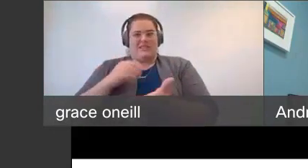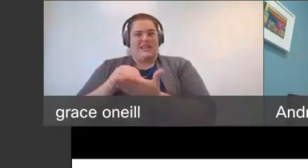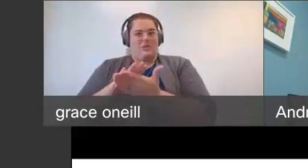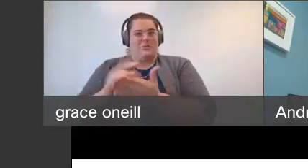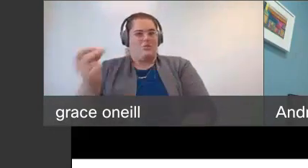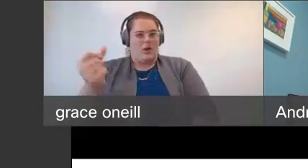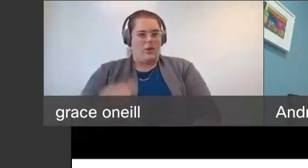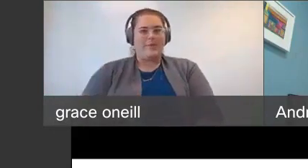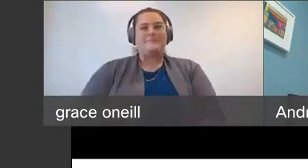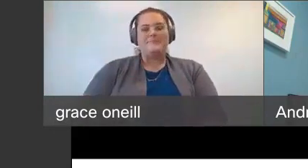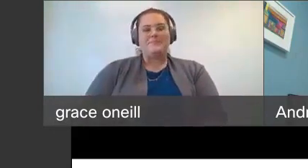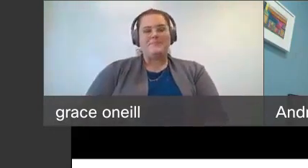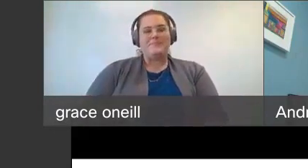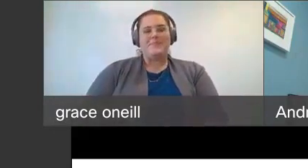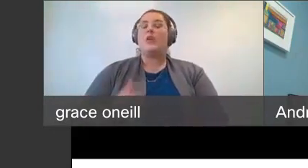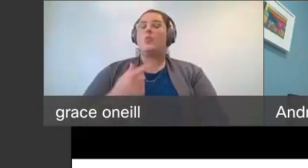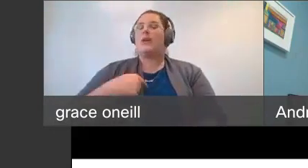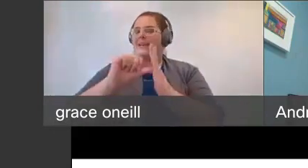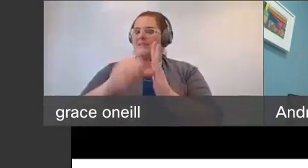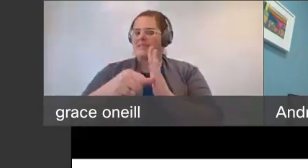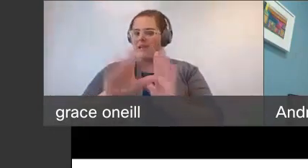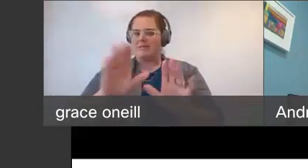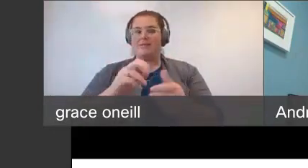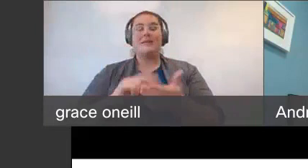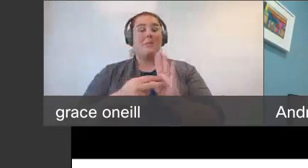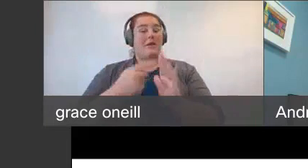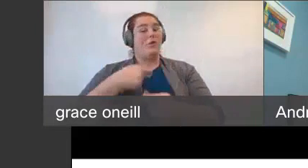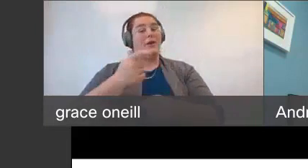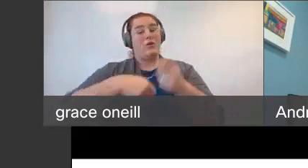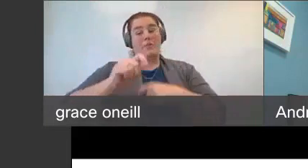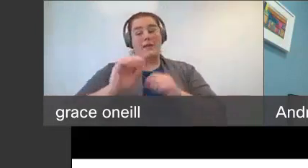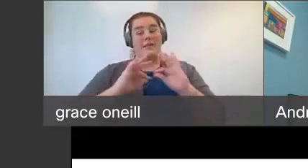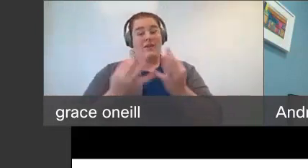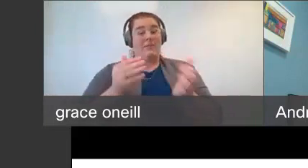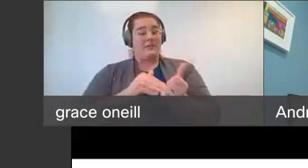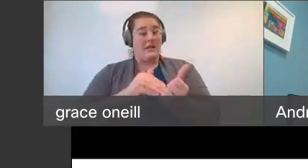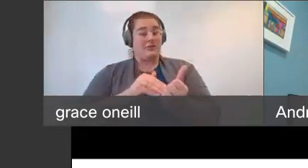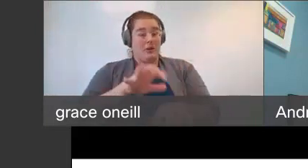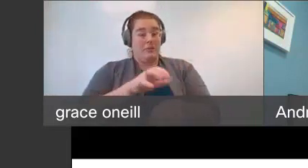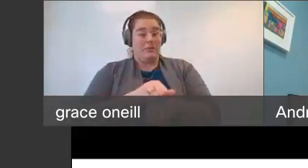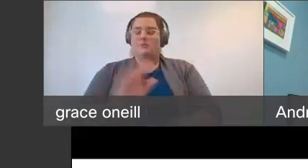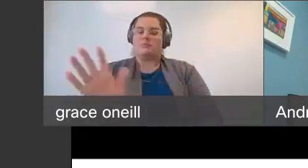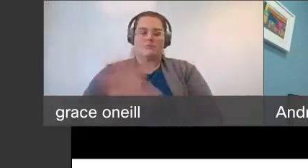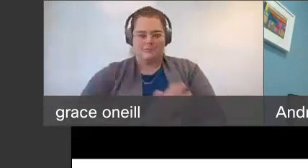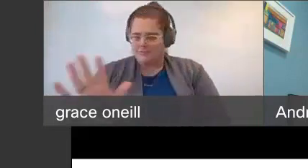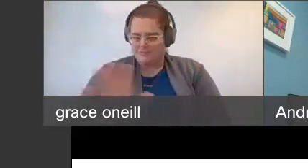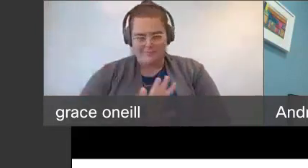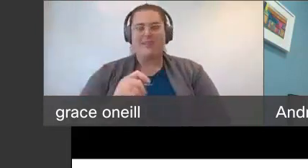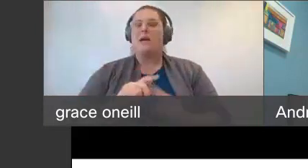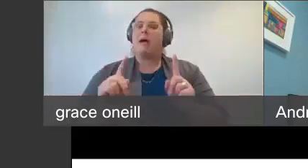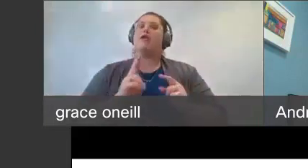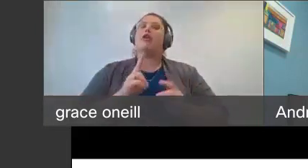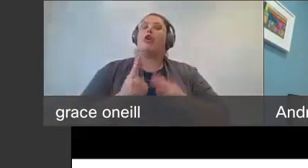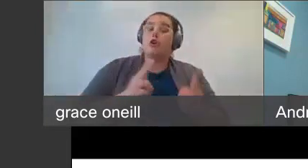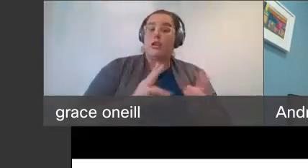We also want to emphasize we're not there to replace the primary care physicians. We're there to augment and handle any urgent medical issue.